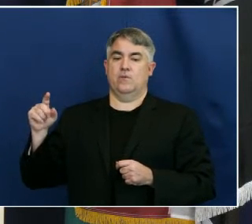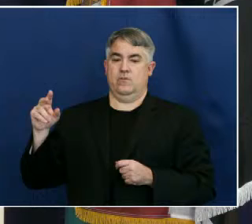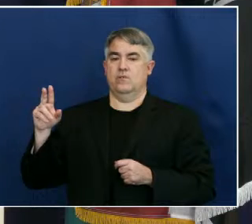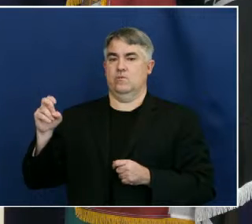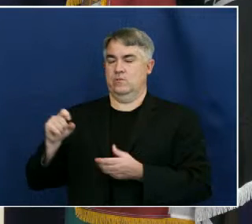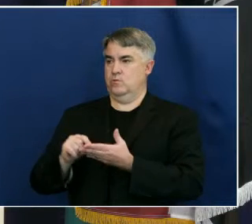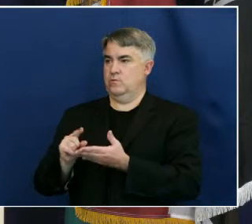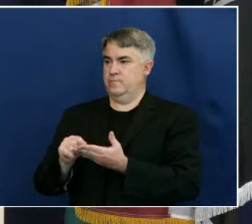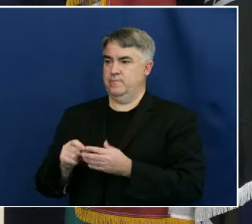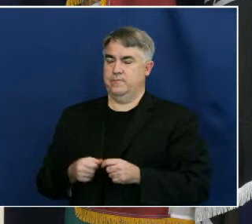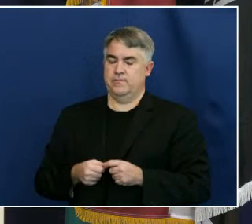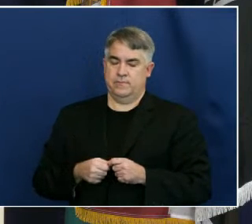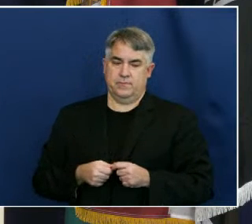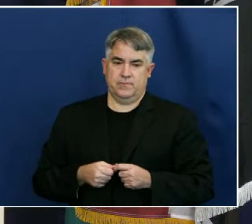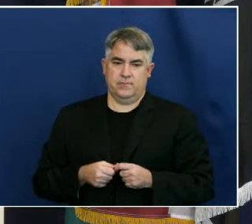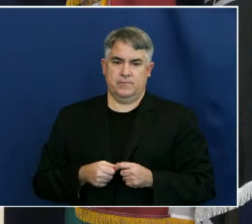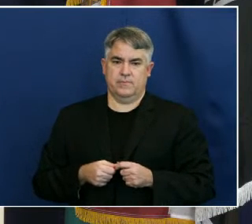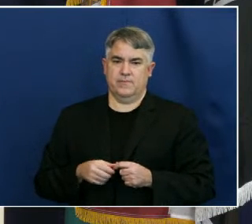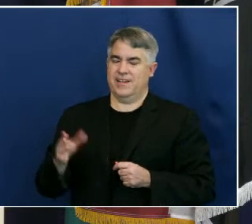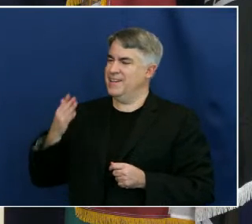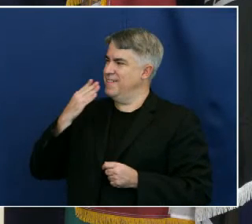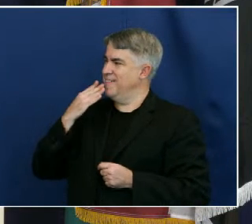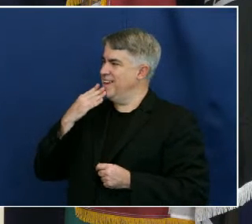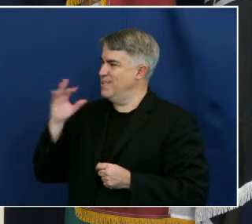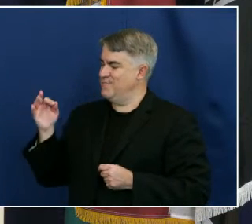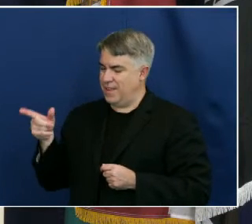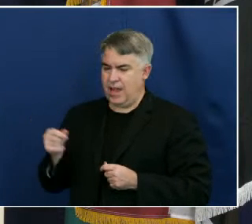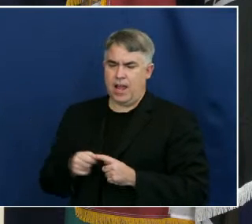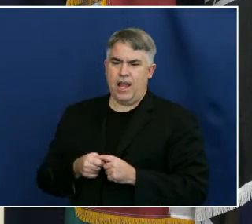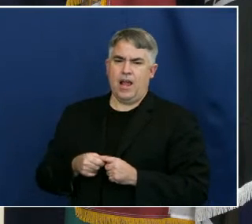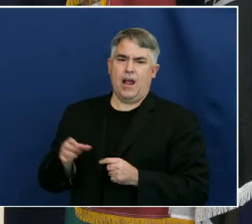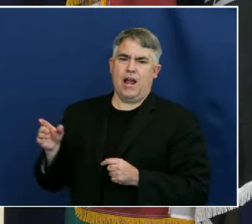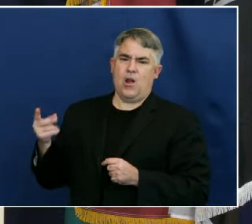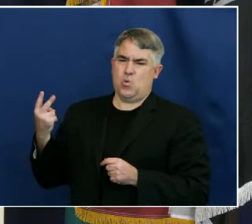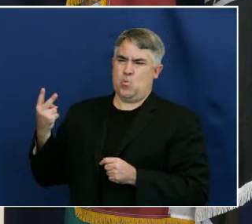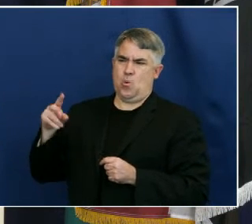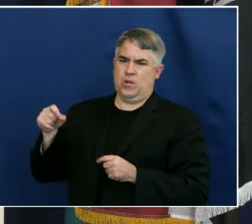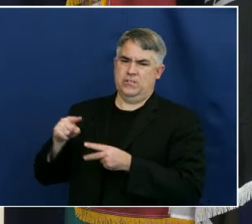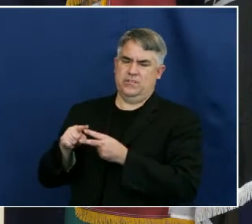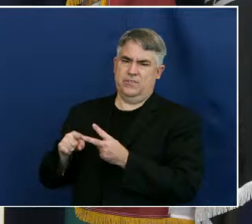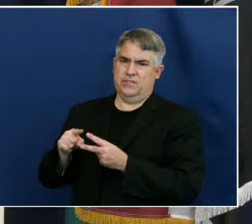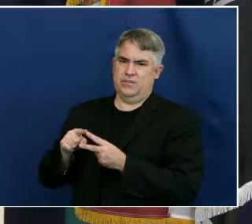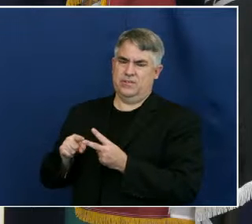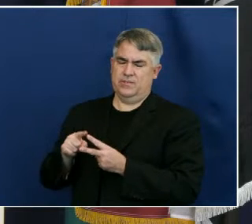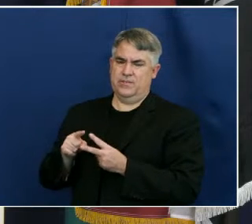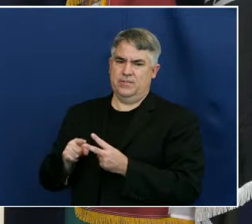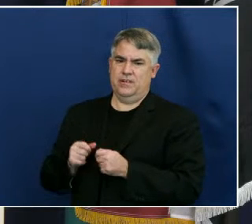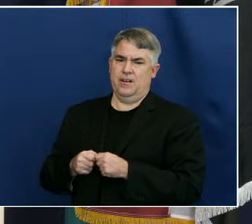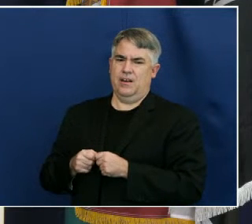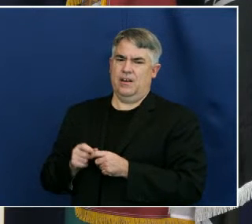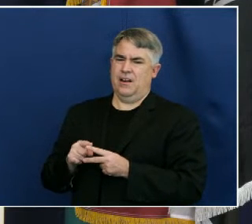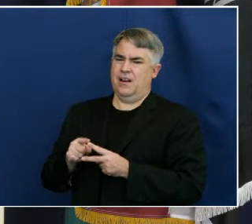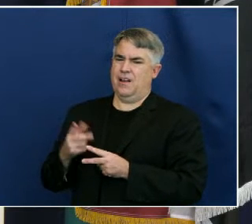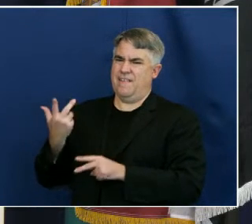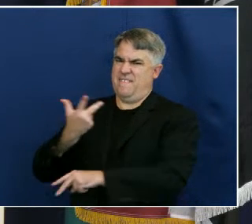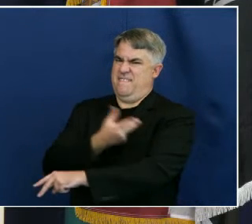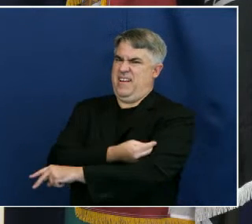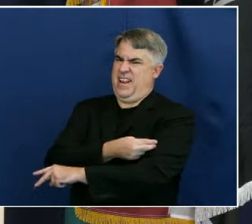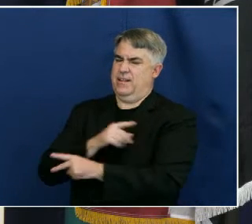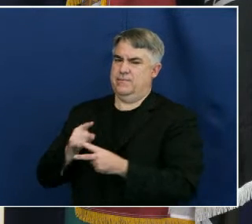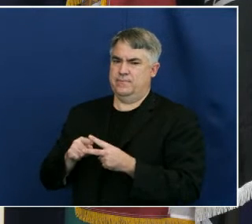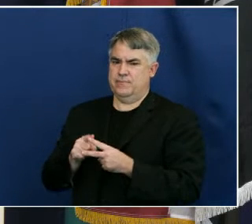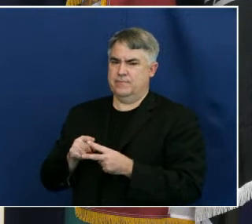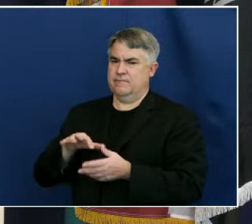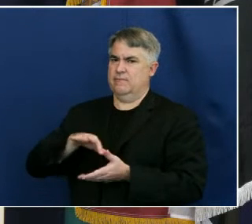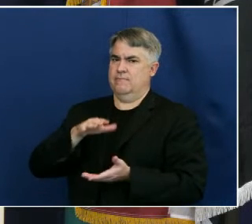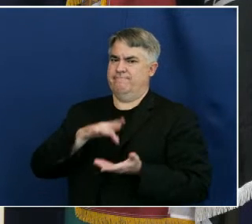Hi, thank you for taking my questions. I have two questions related to vaccine supply. Supervisor Fletcher, you mentioned that the county is